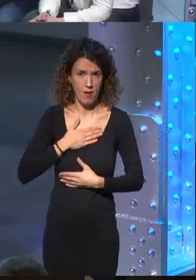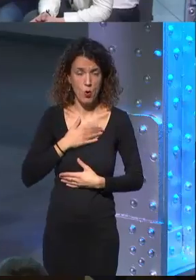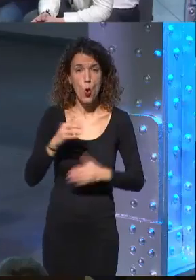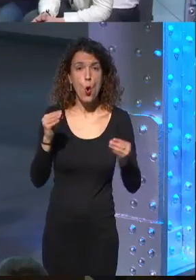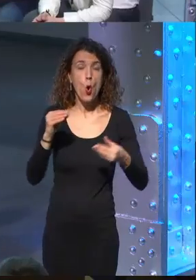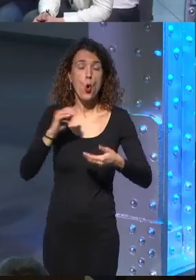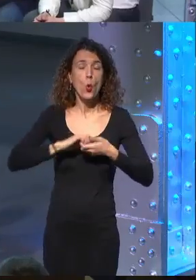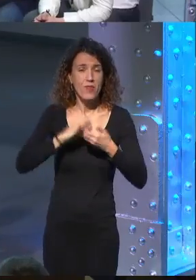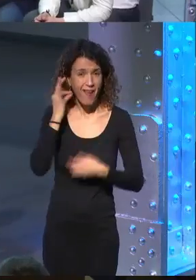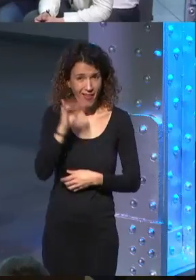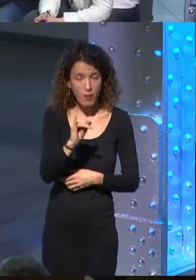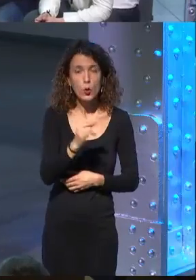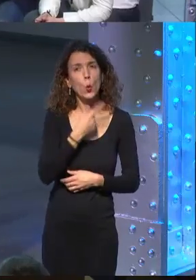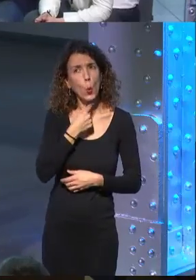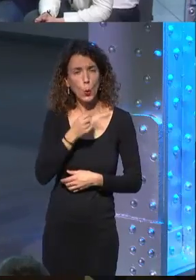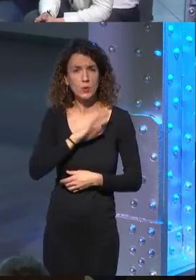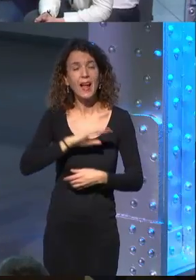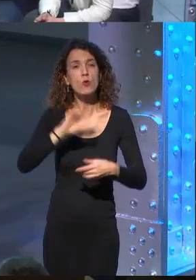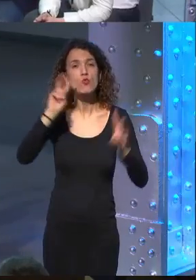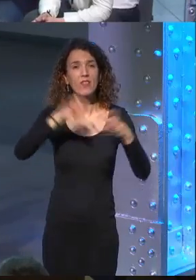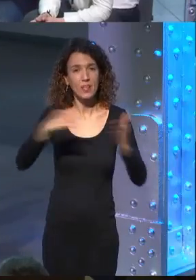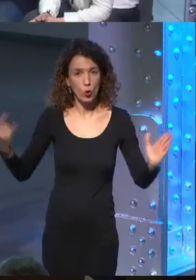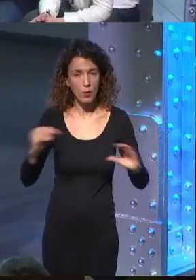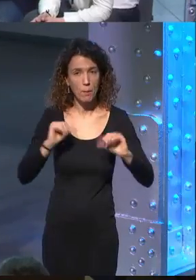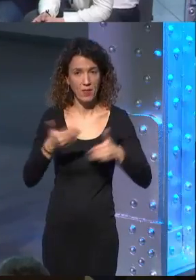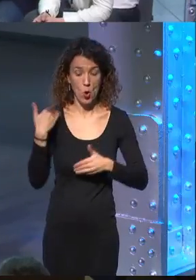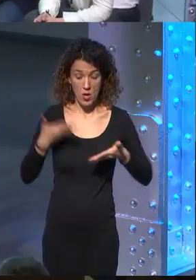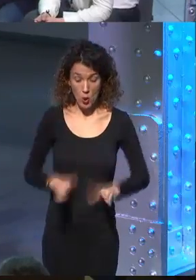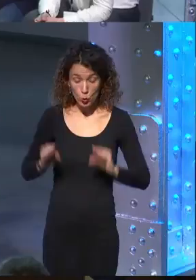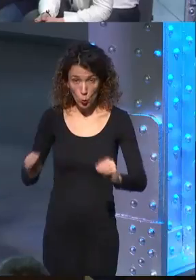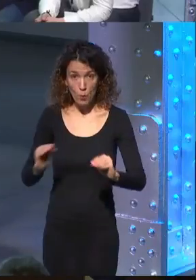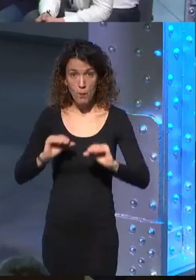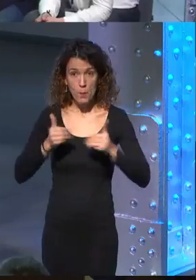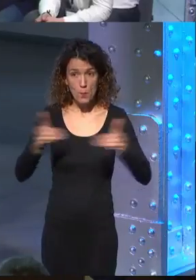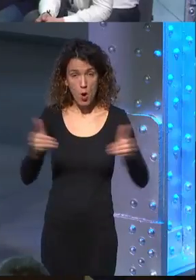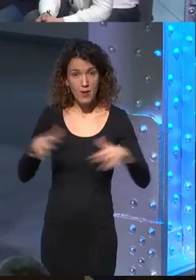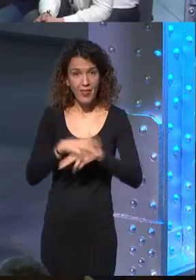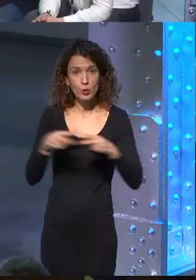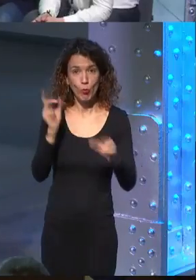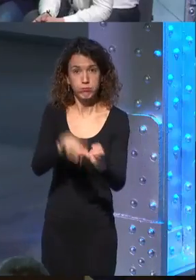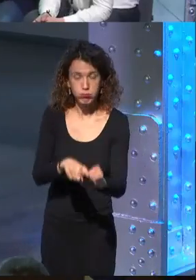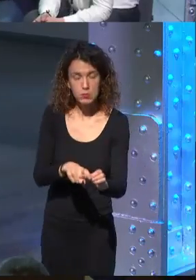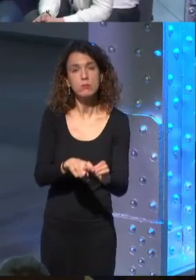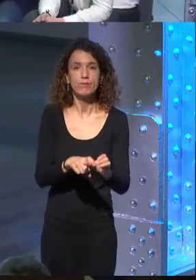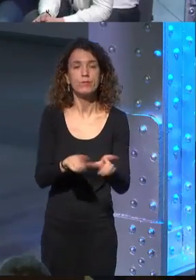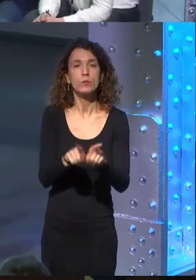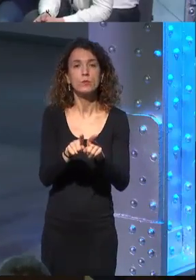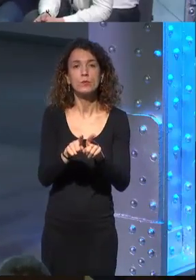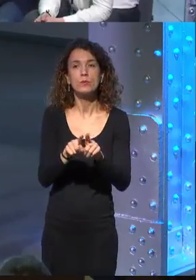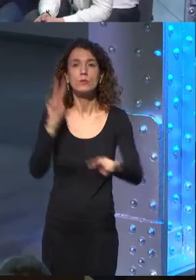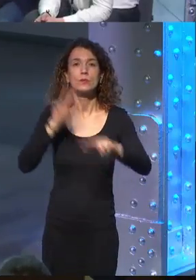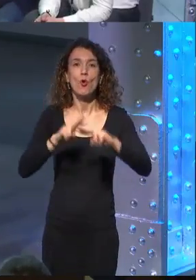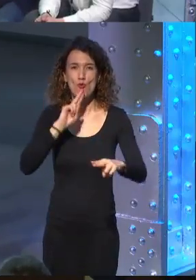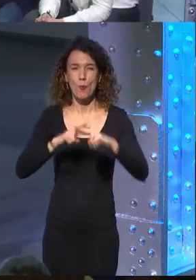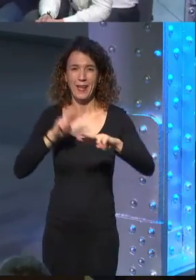social media. In my family, I have a sister-in-law that likes new technologies, but when her children